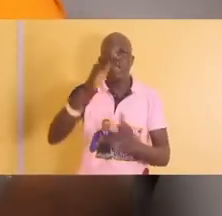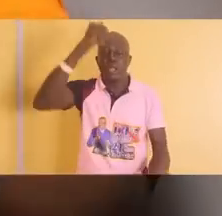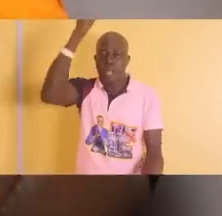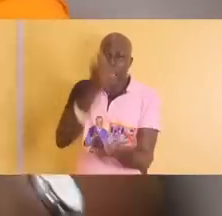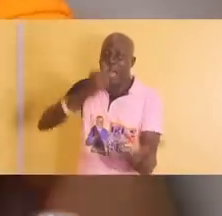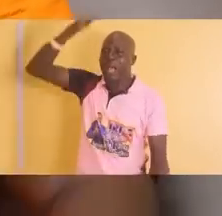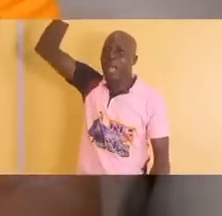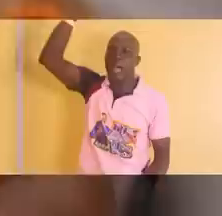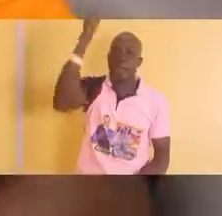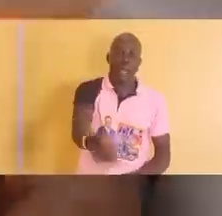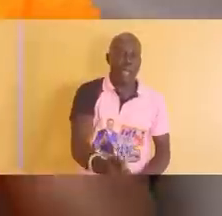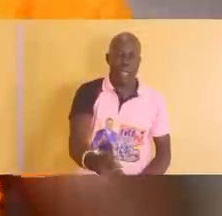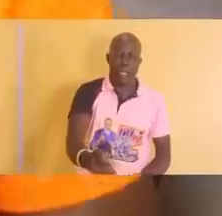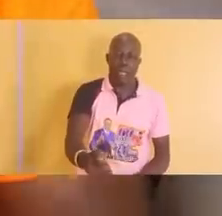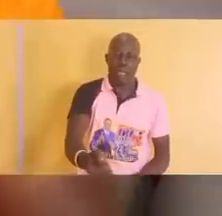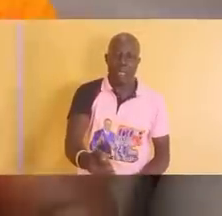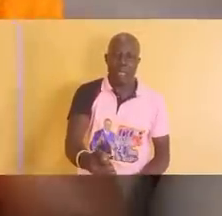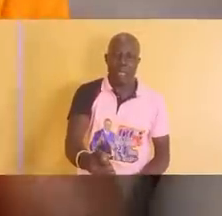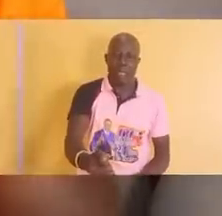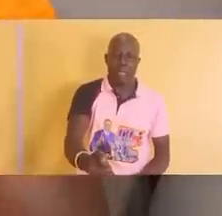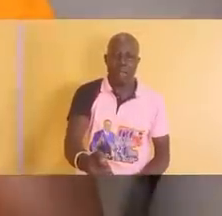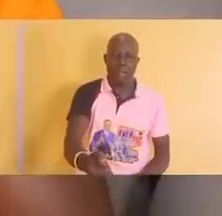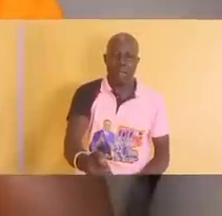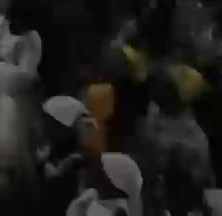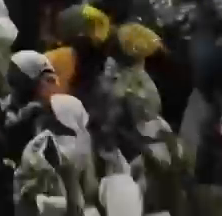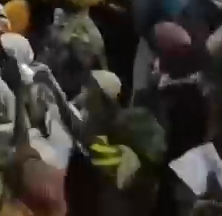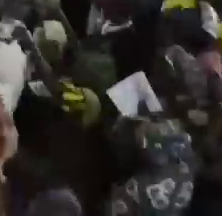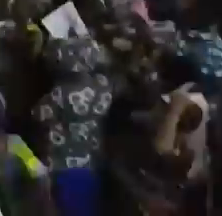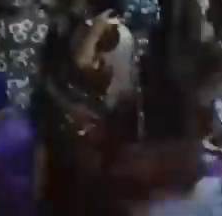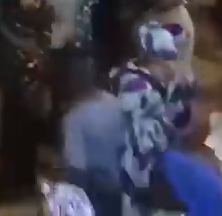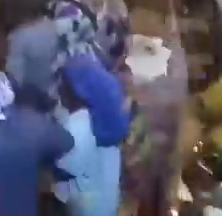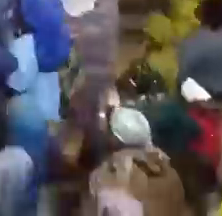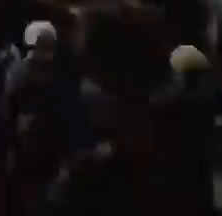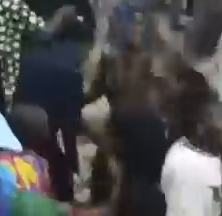name of Jesus. Amen. That time will come to your life.